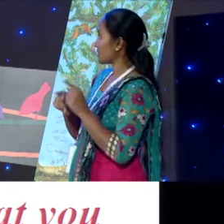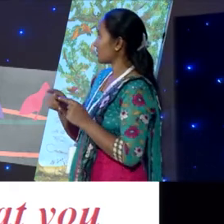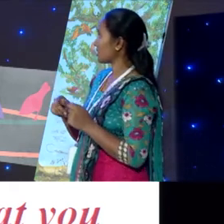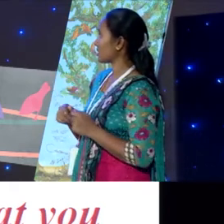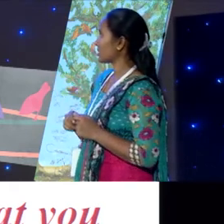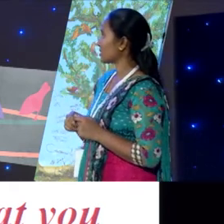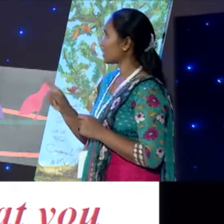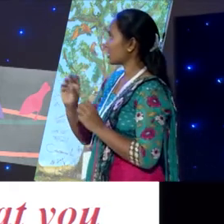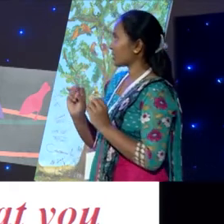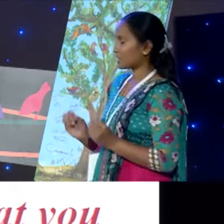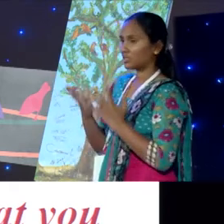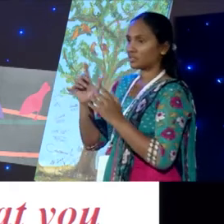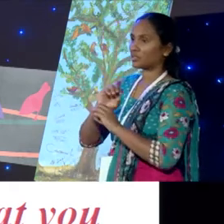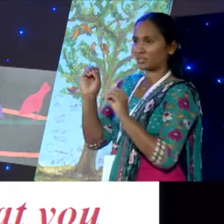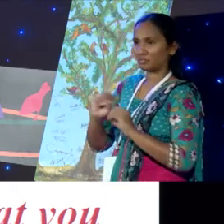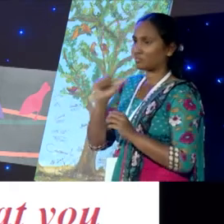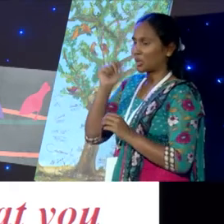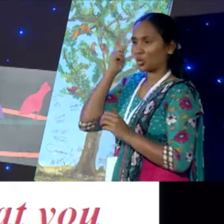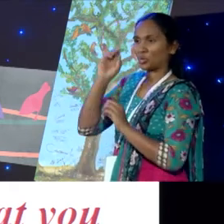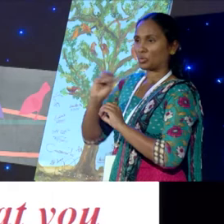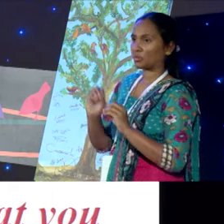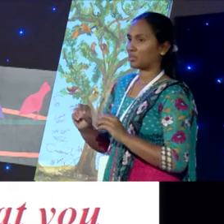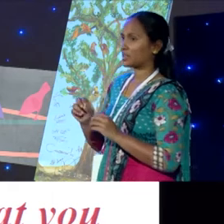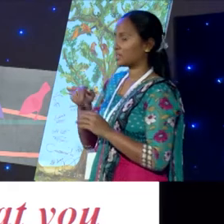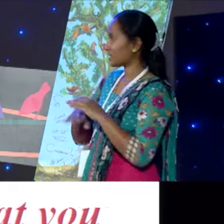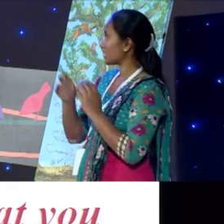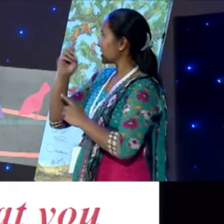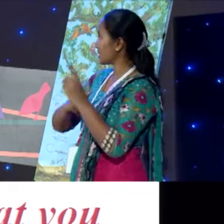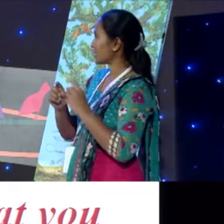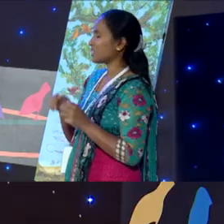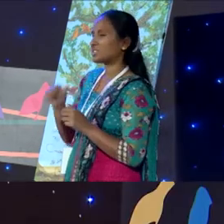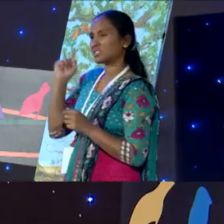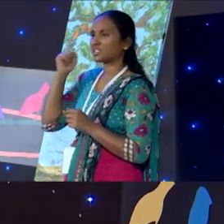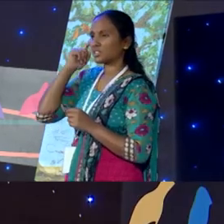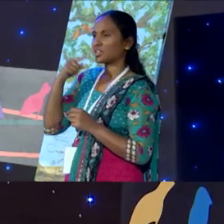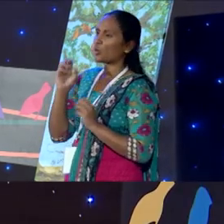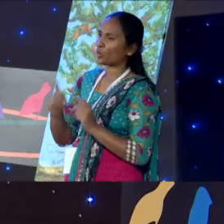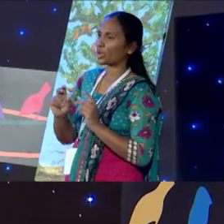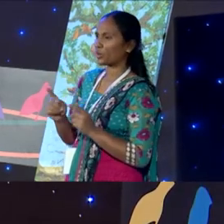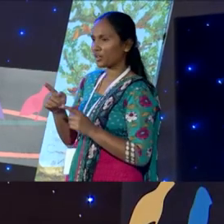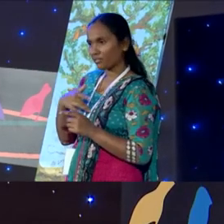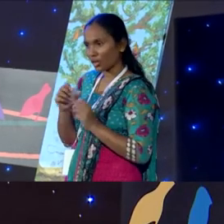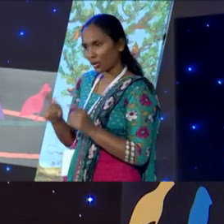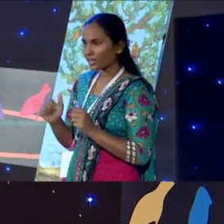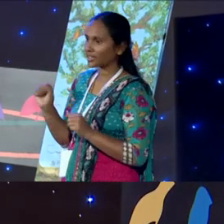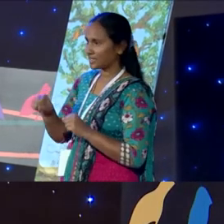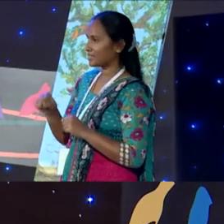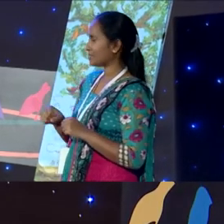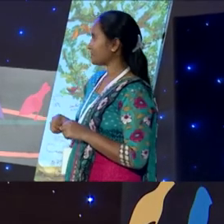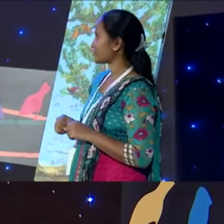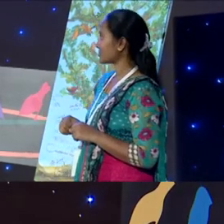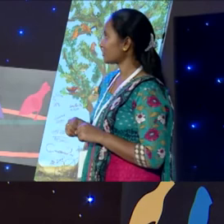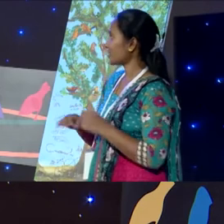otherwise when I started, I didn't know anybody in this sector. And they told me, you're gonna be okay. And yeah, I'm okay. So going to my